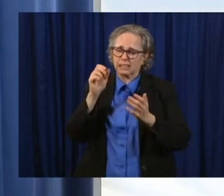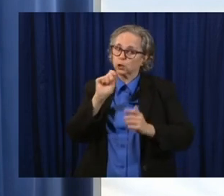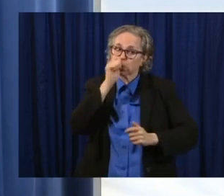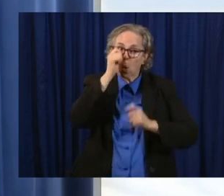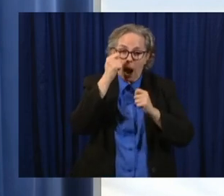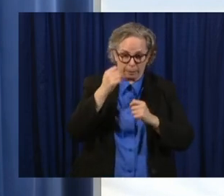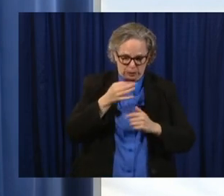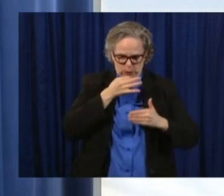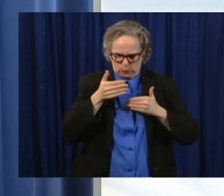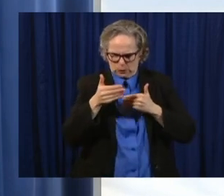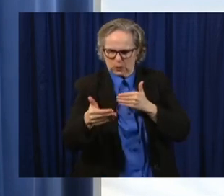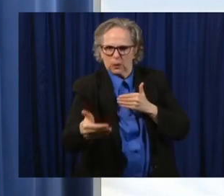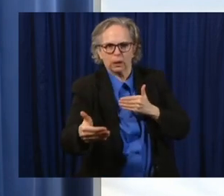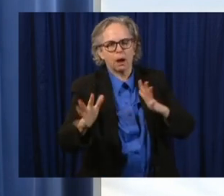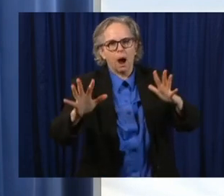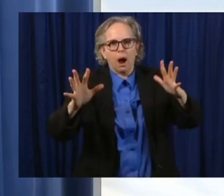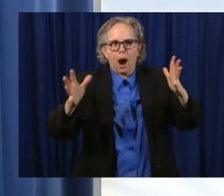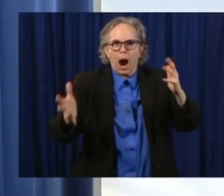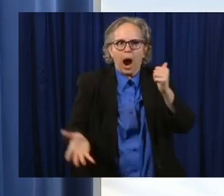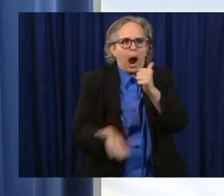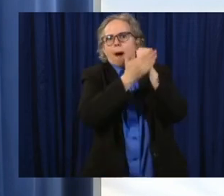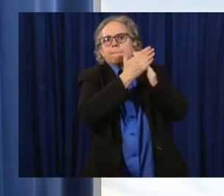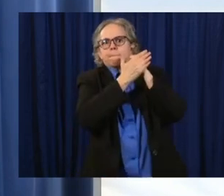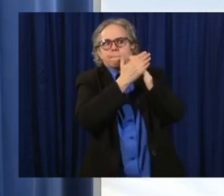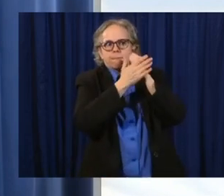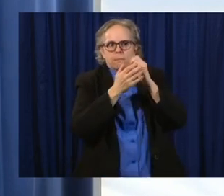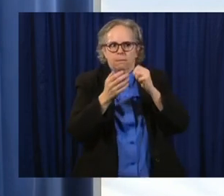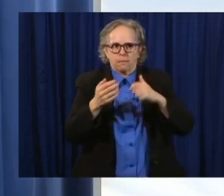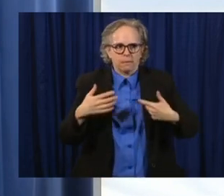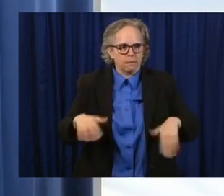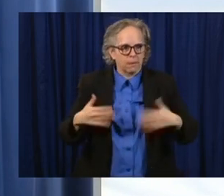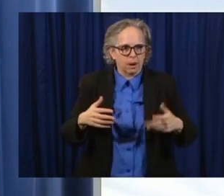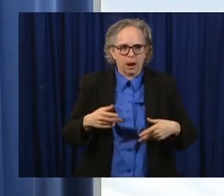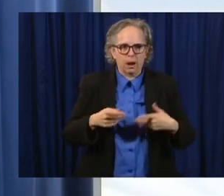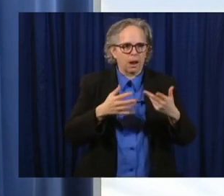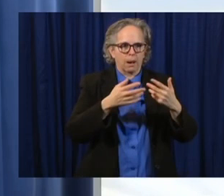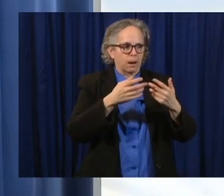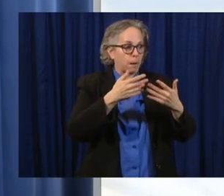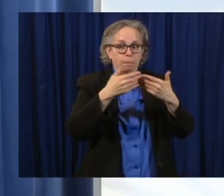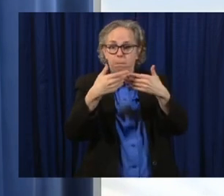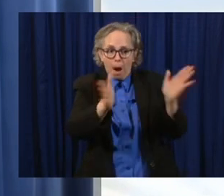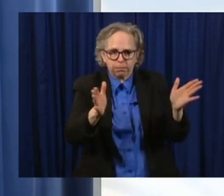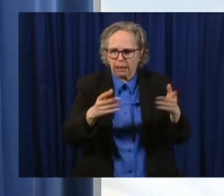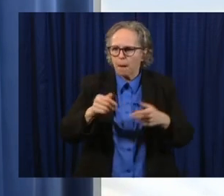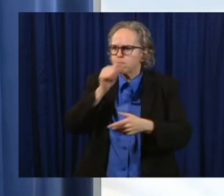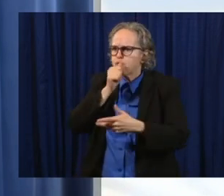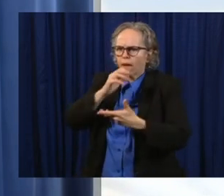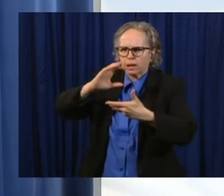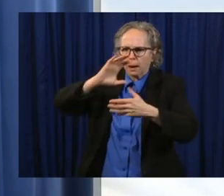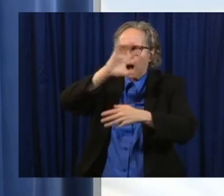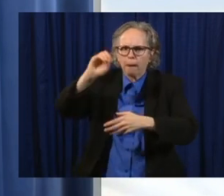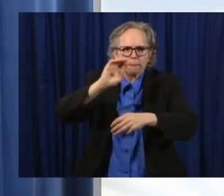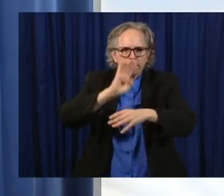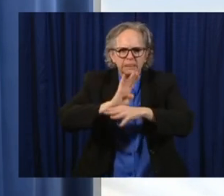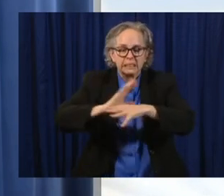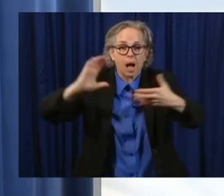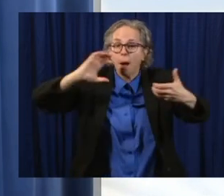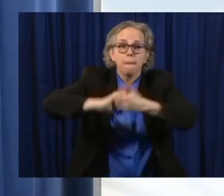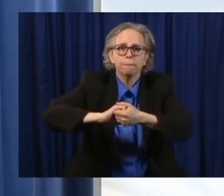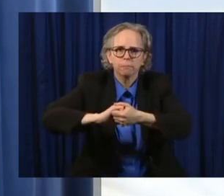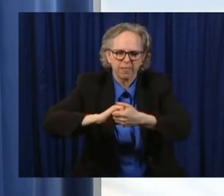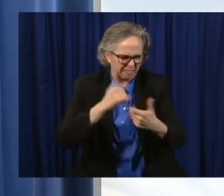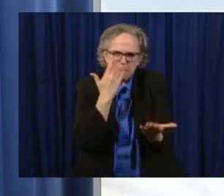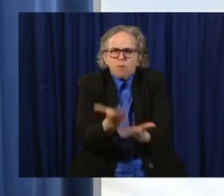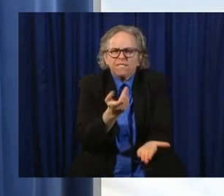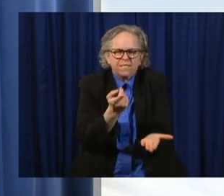Public-private partnerships like this represent how, here in Ohio, we are, in fact, all in this together. And we believe that these efforts will not